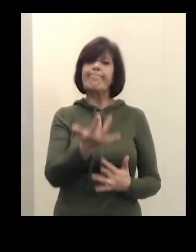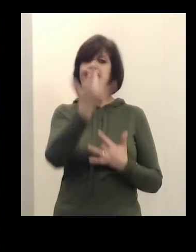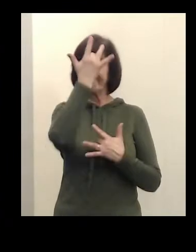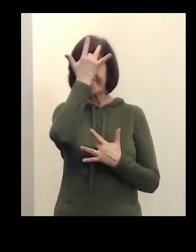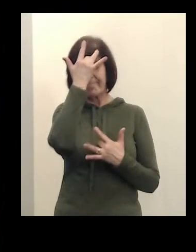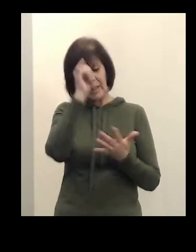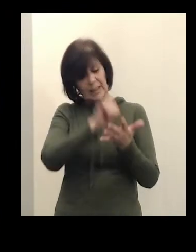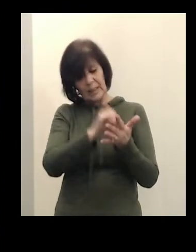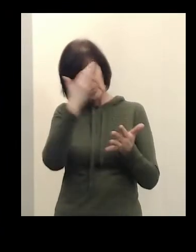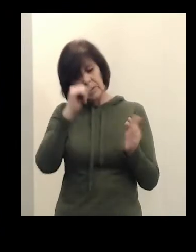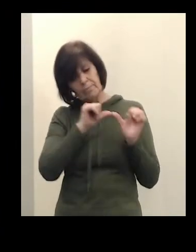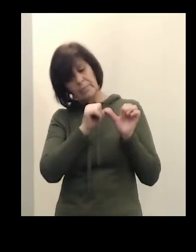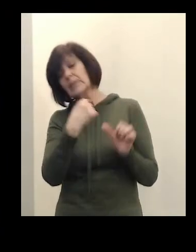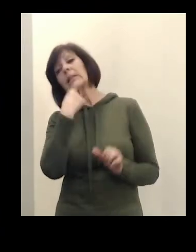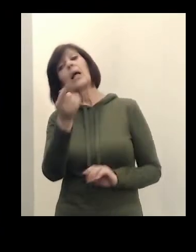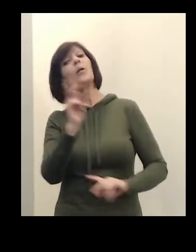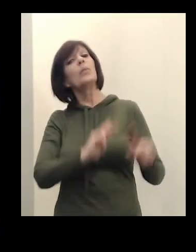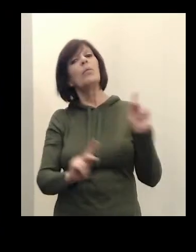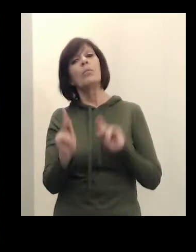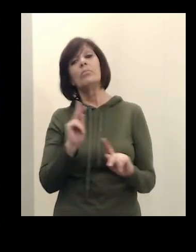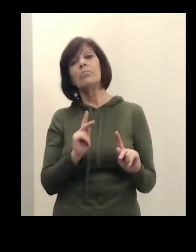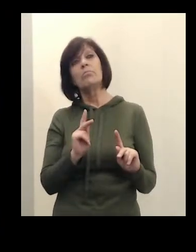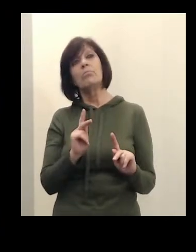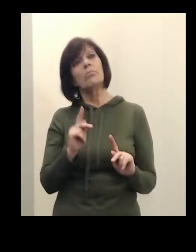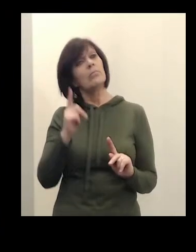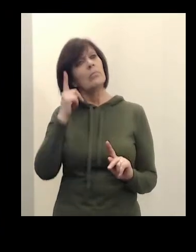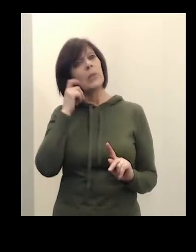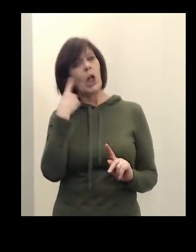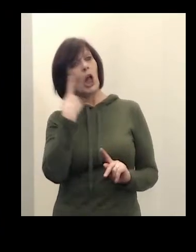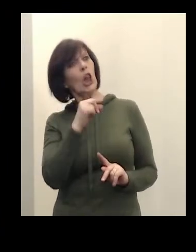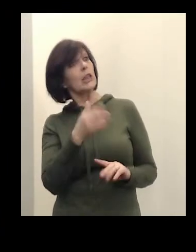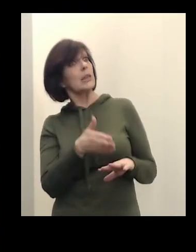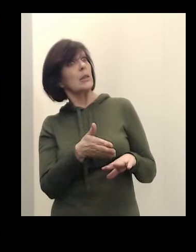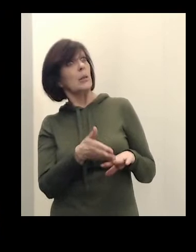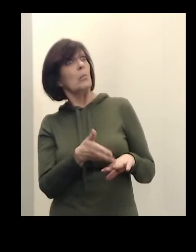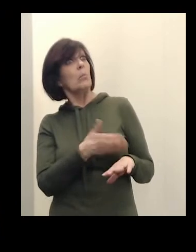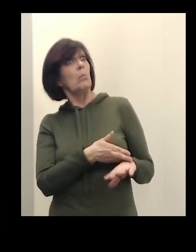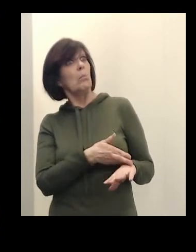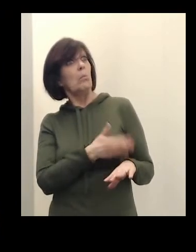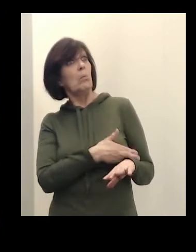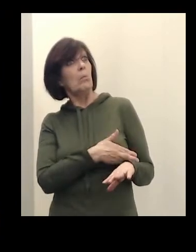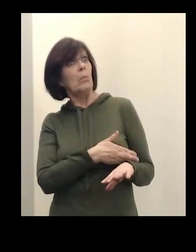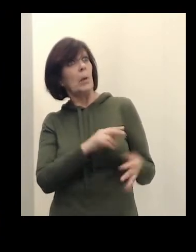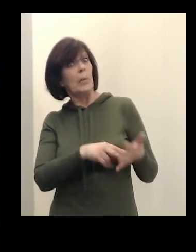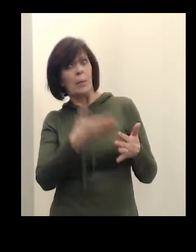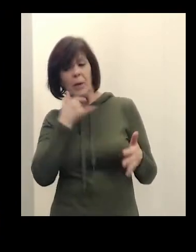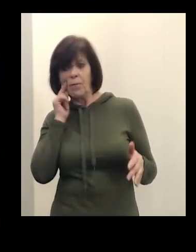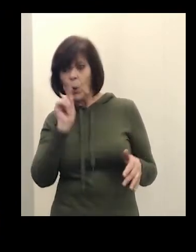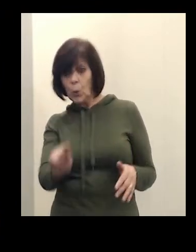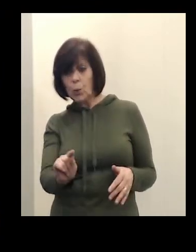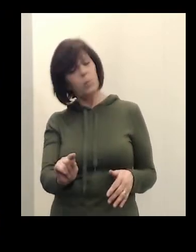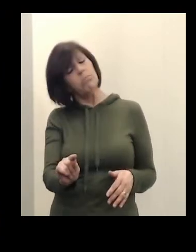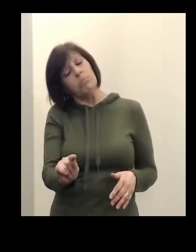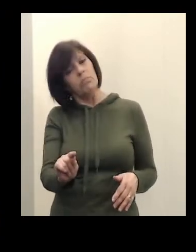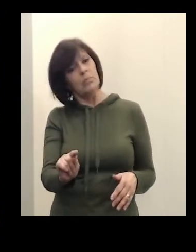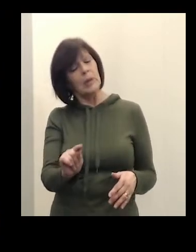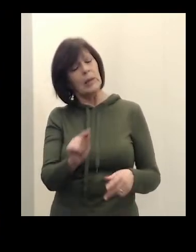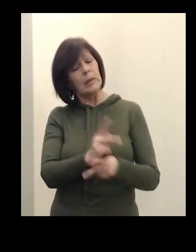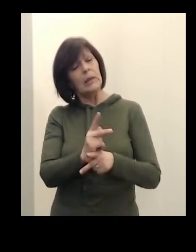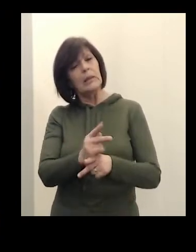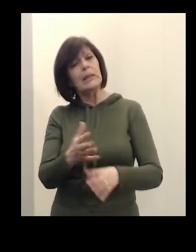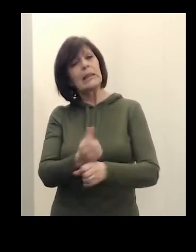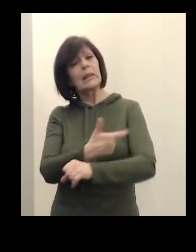keep on telling folks, just because it's looking like better doesn't necessarily mean it's going to be better for you in the long run. Please get vaccinated.